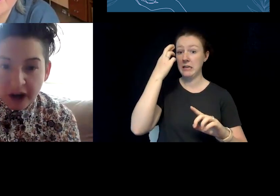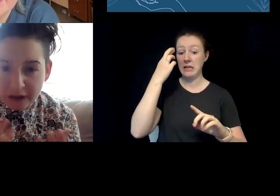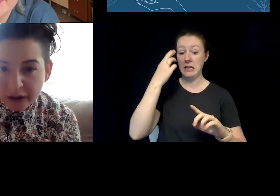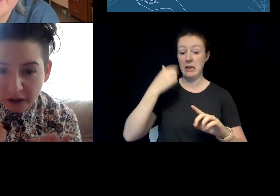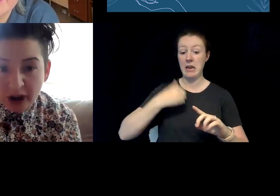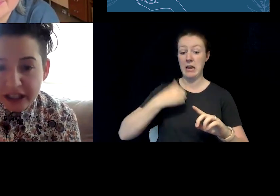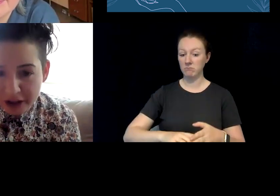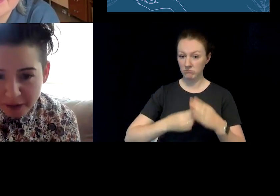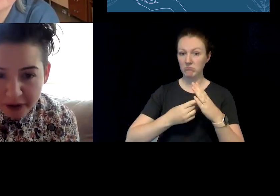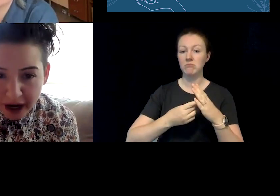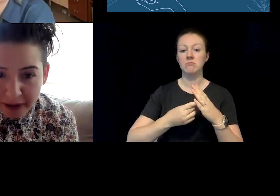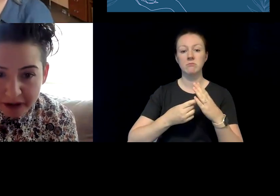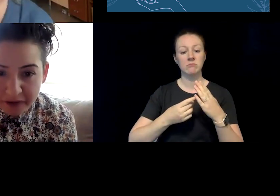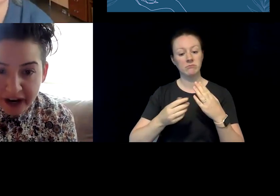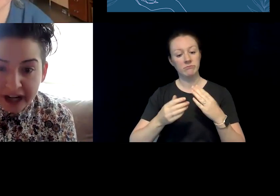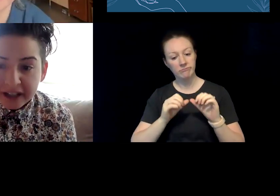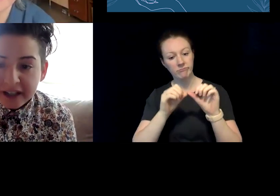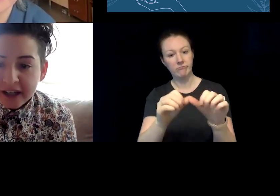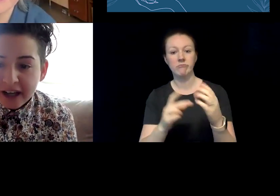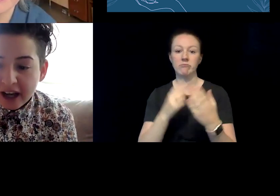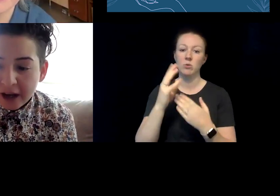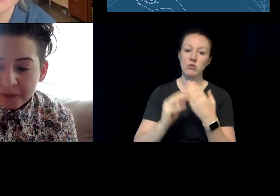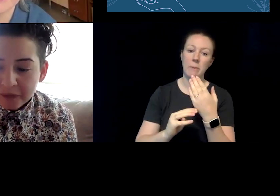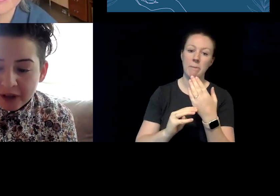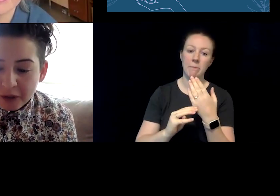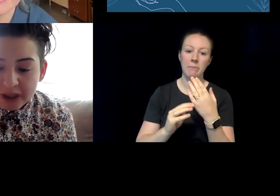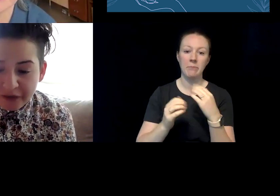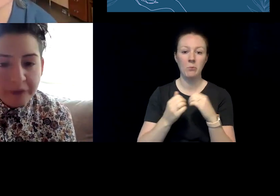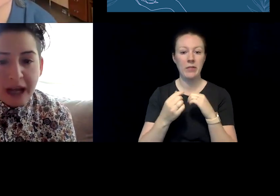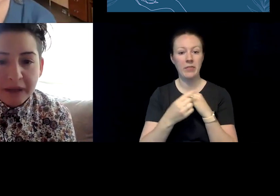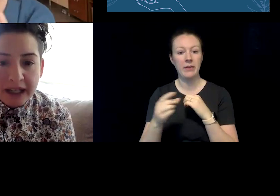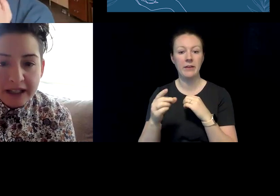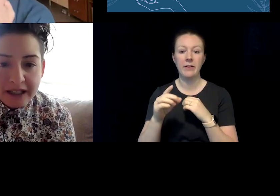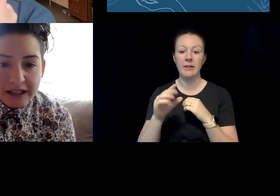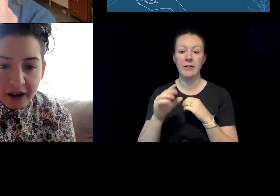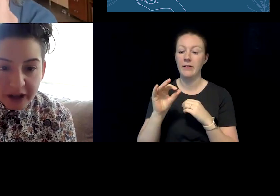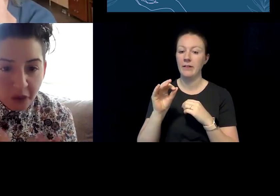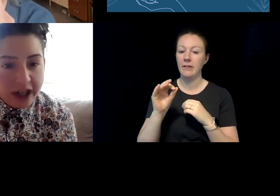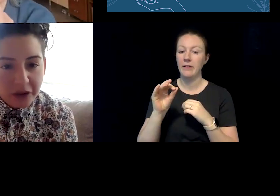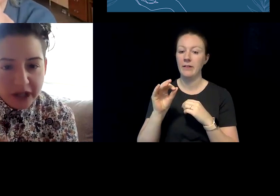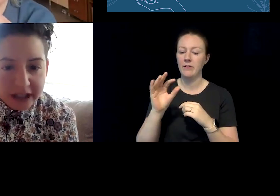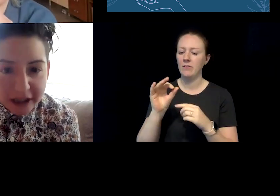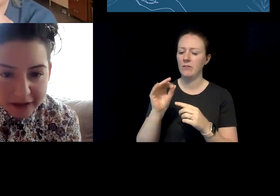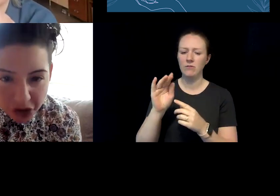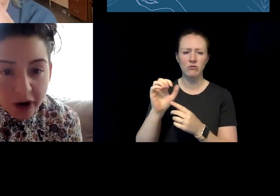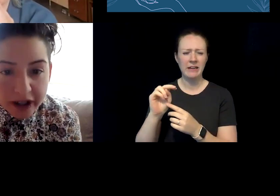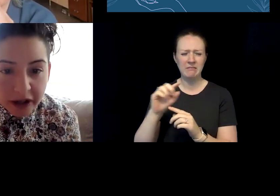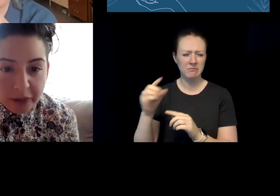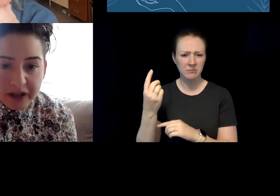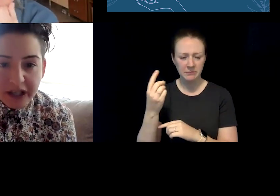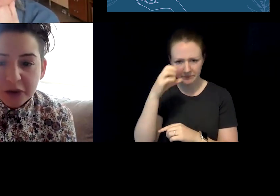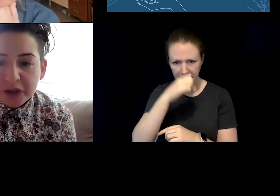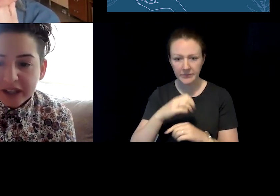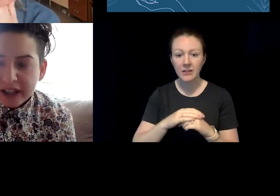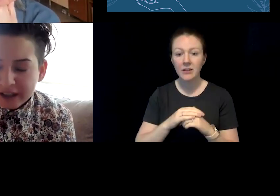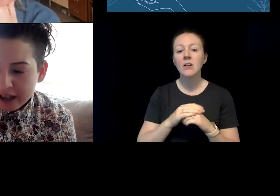part of our, you know, continuous programming with the Frank was from that place of like wanting to create that joy, you know,